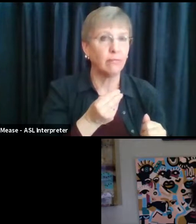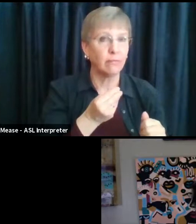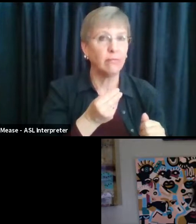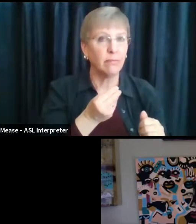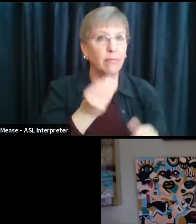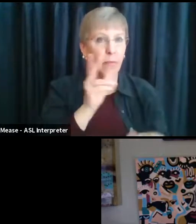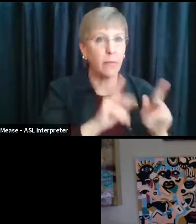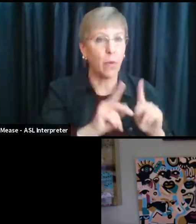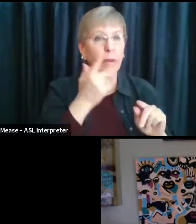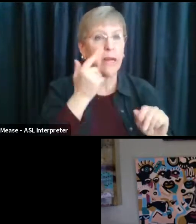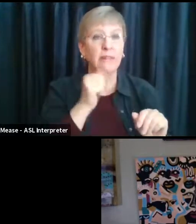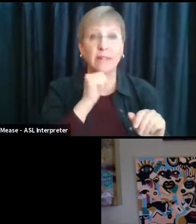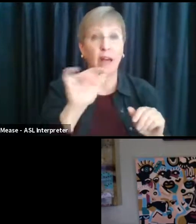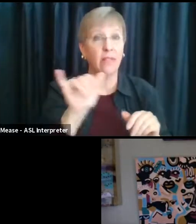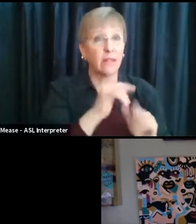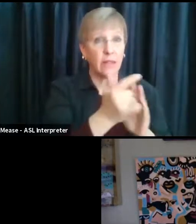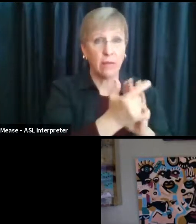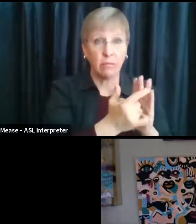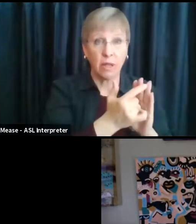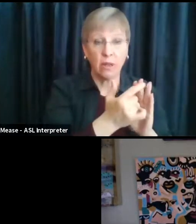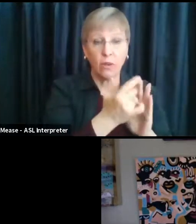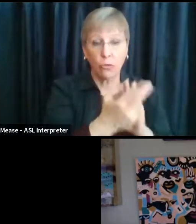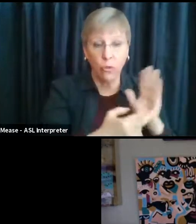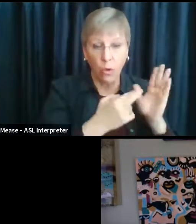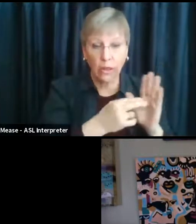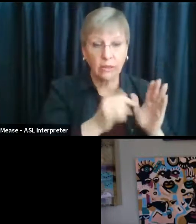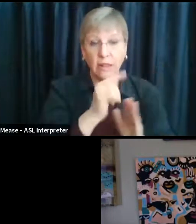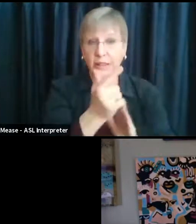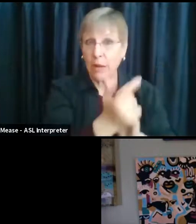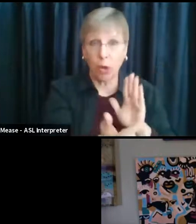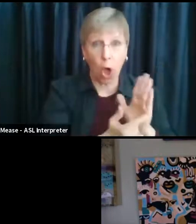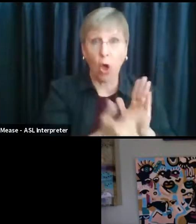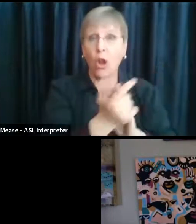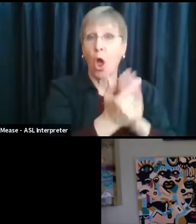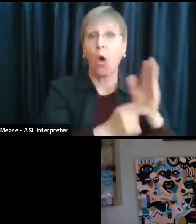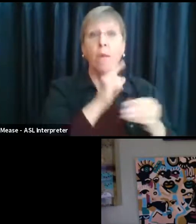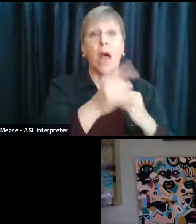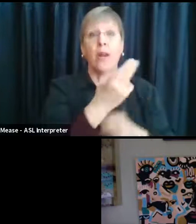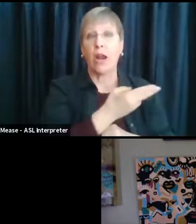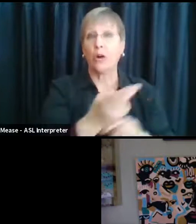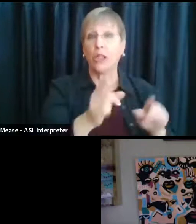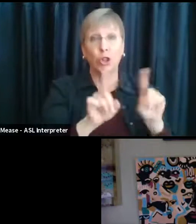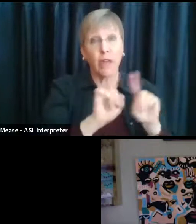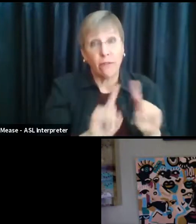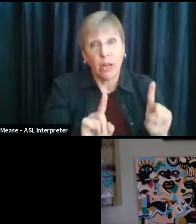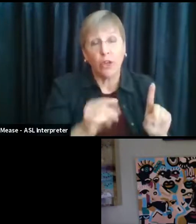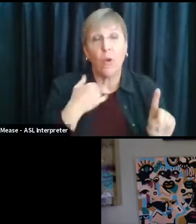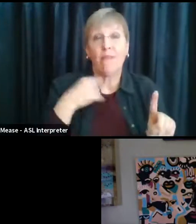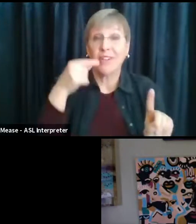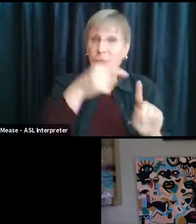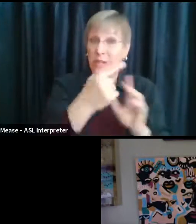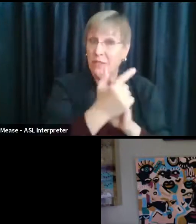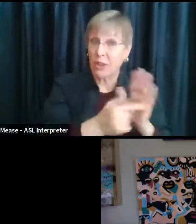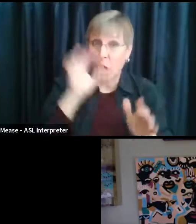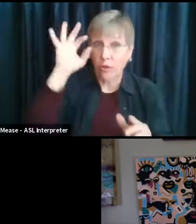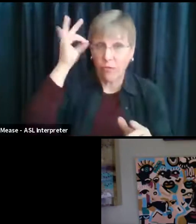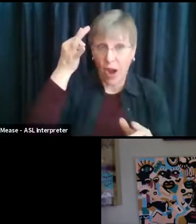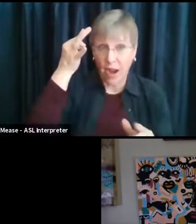the same law, it's not the same, laws about heritage are very different. You have a specific law in